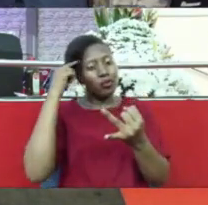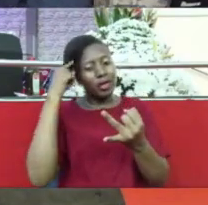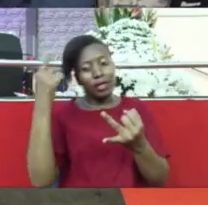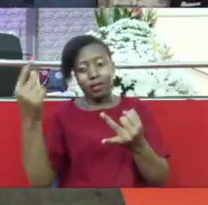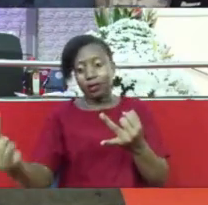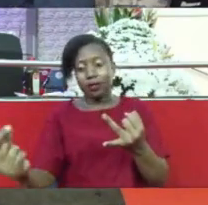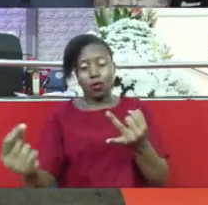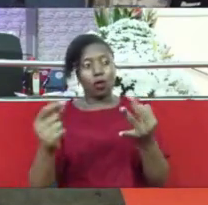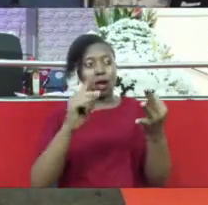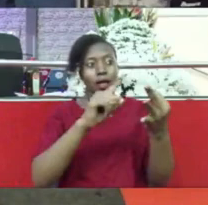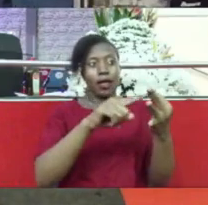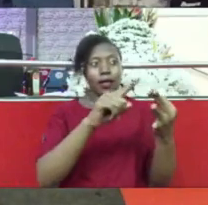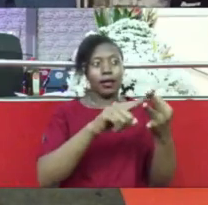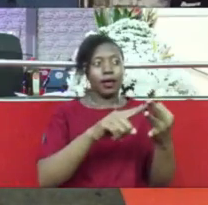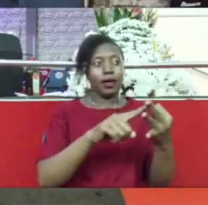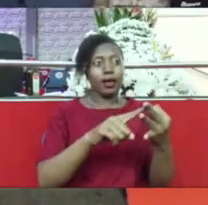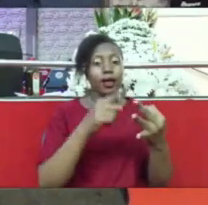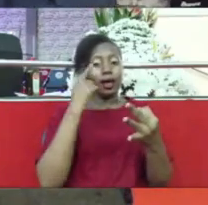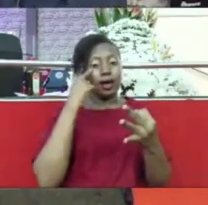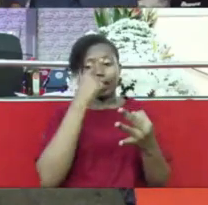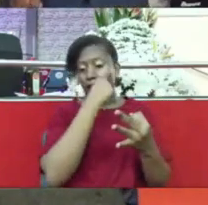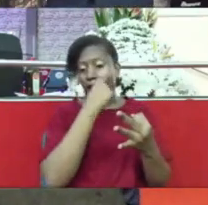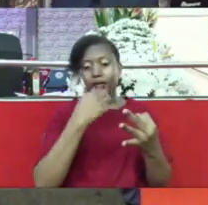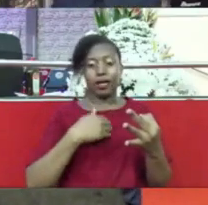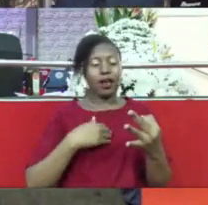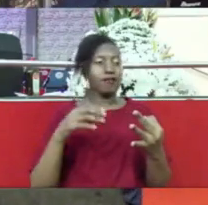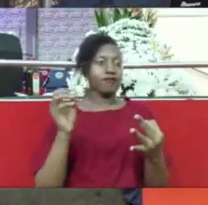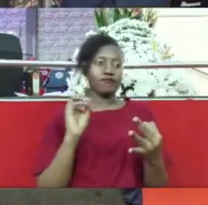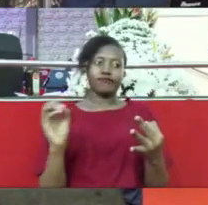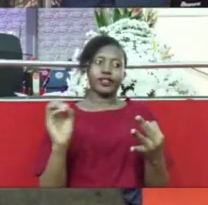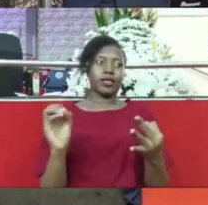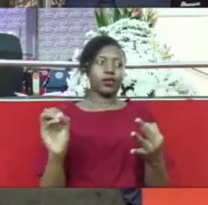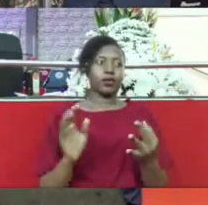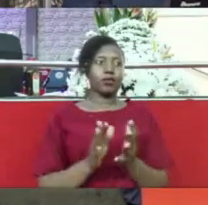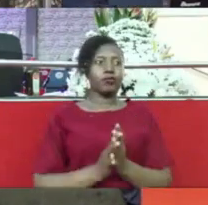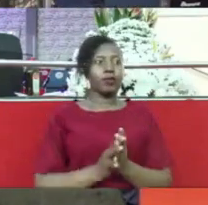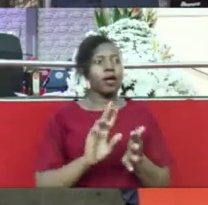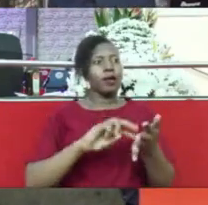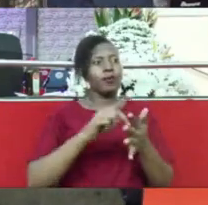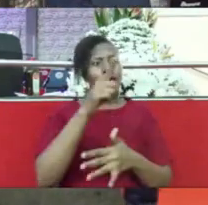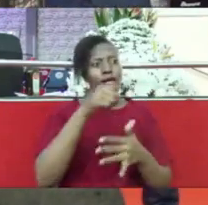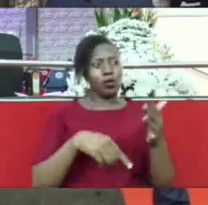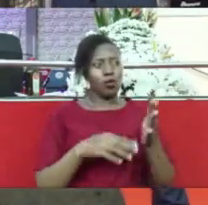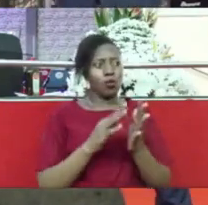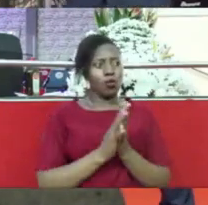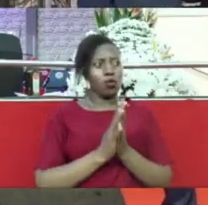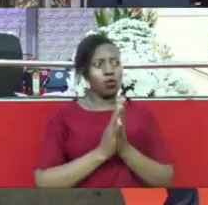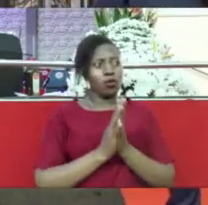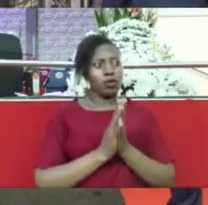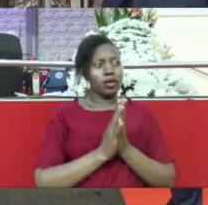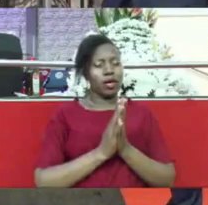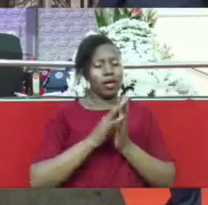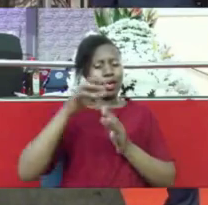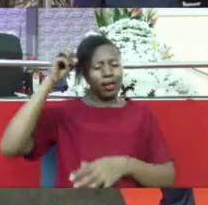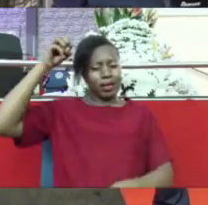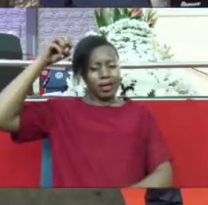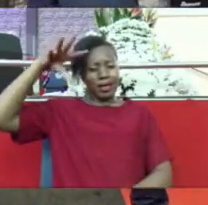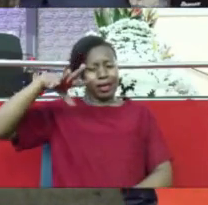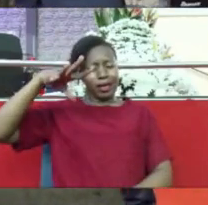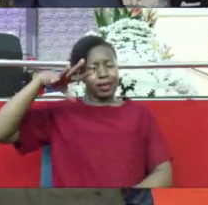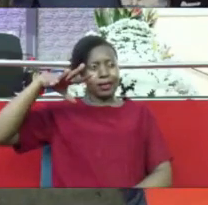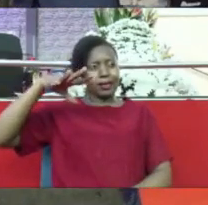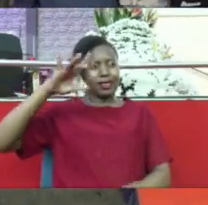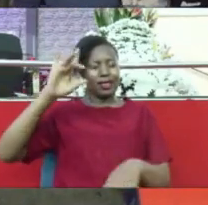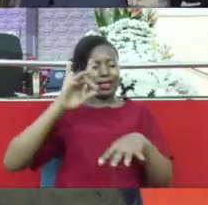third feature is that they do not have eyes ya tatu ya kwamba hawana macho meaning they are light sensitive ya kwamba they are